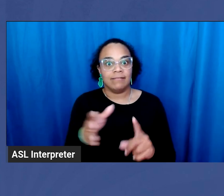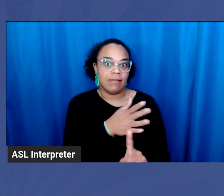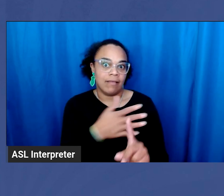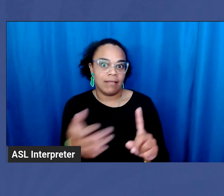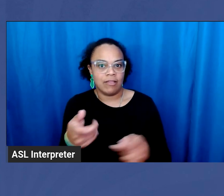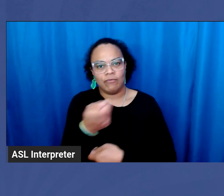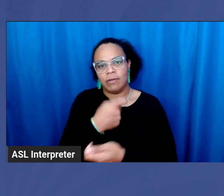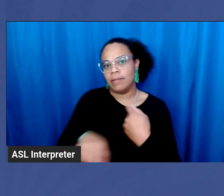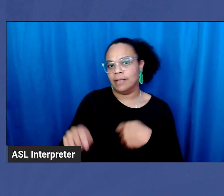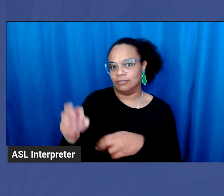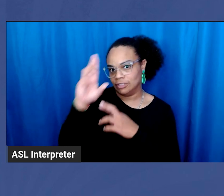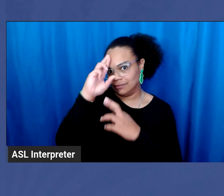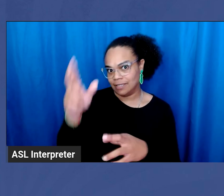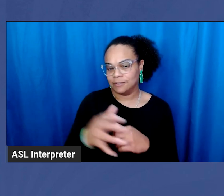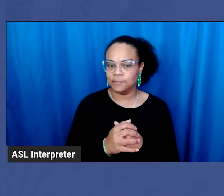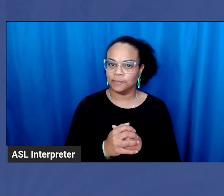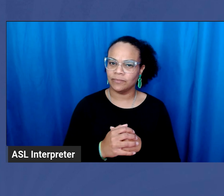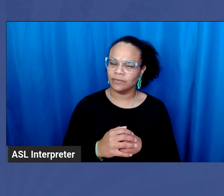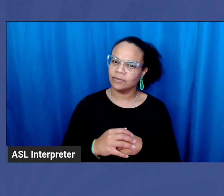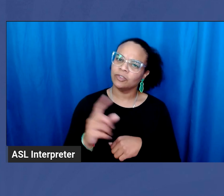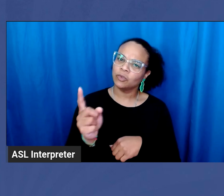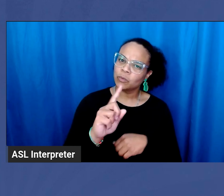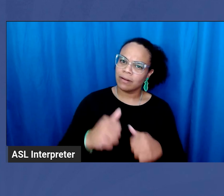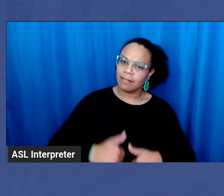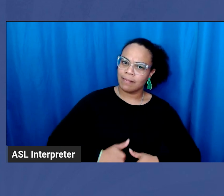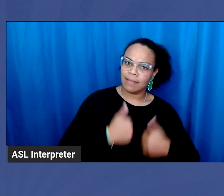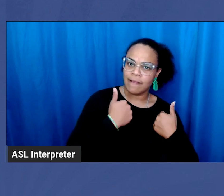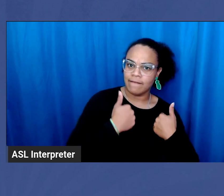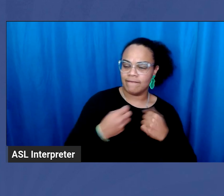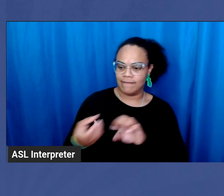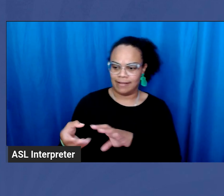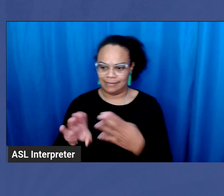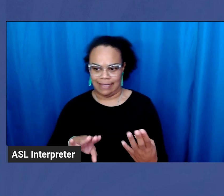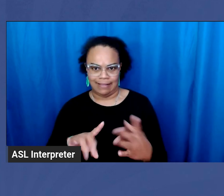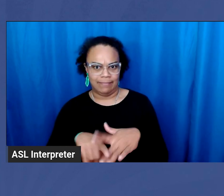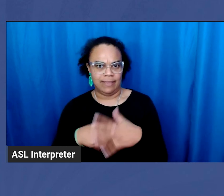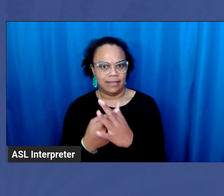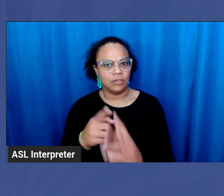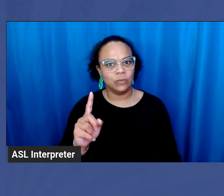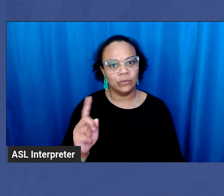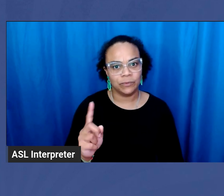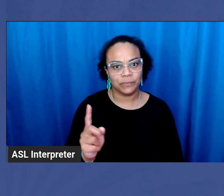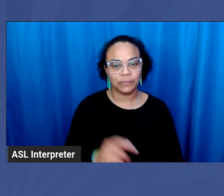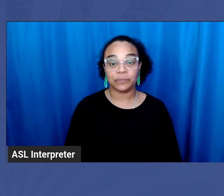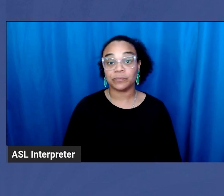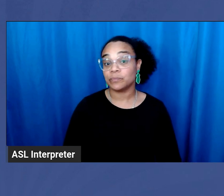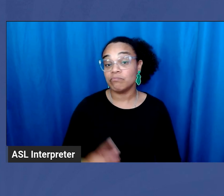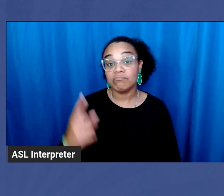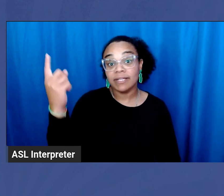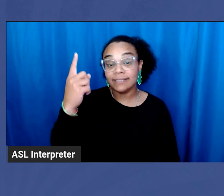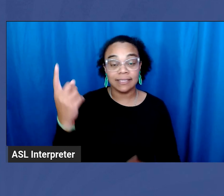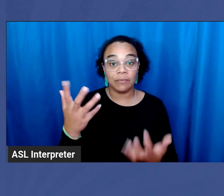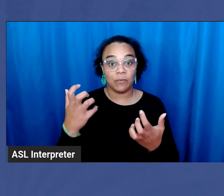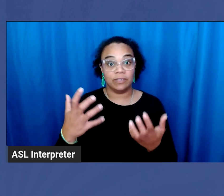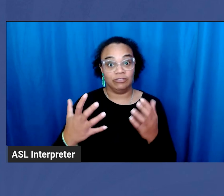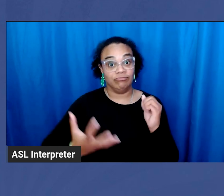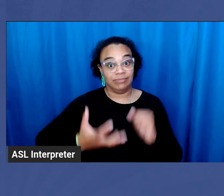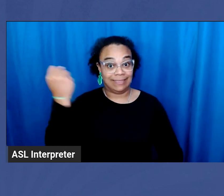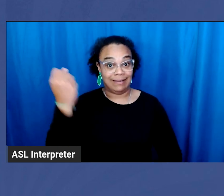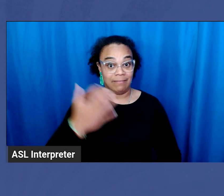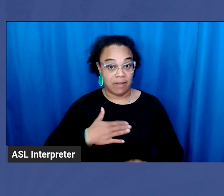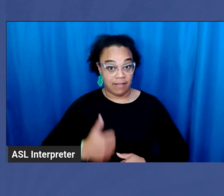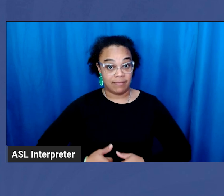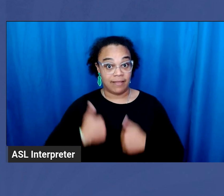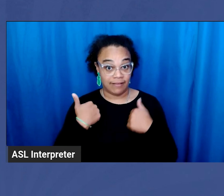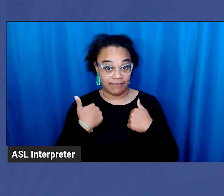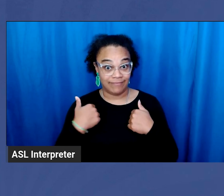respect. Where does life and death begin? Someone wanted to take my life.